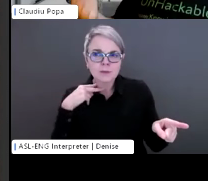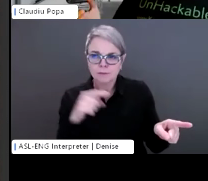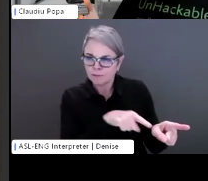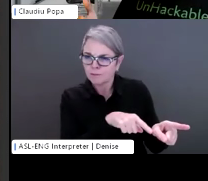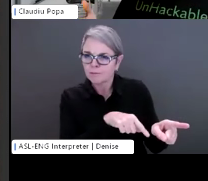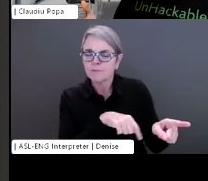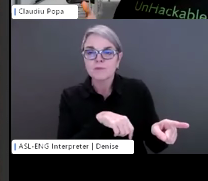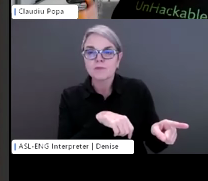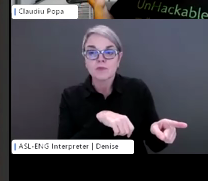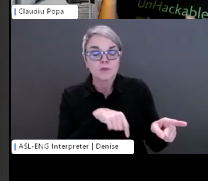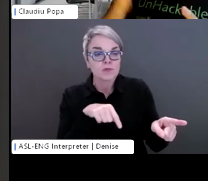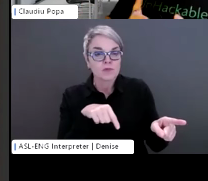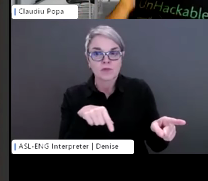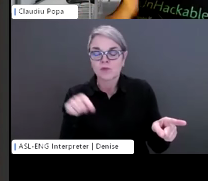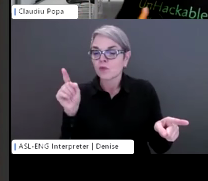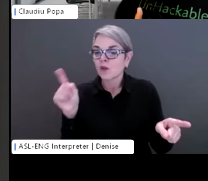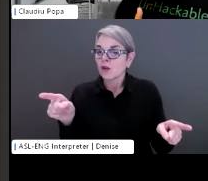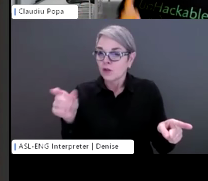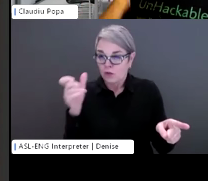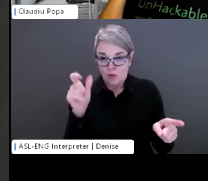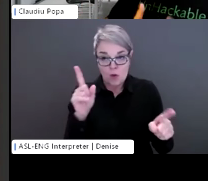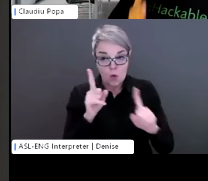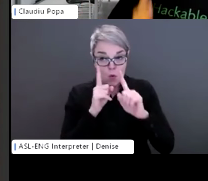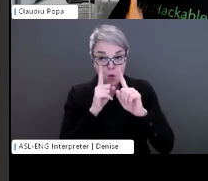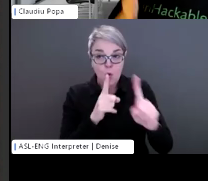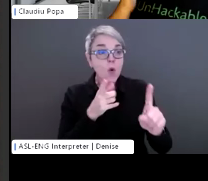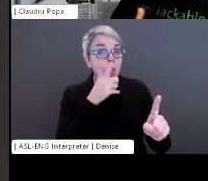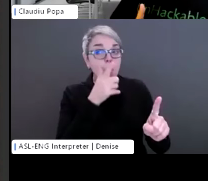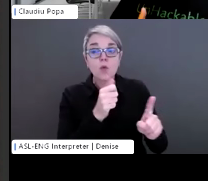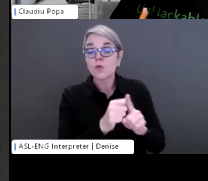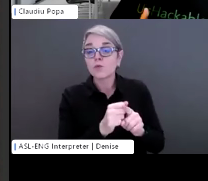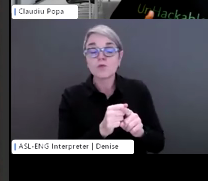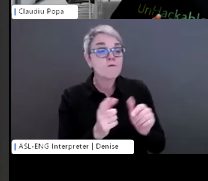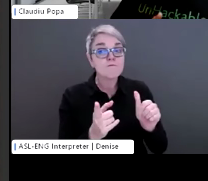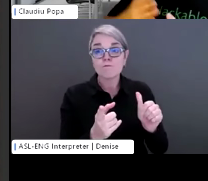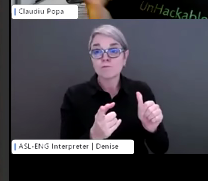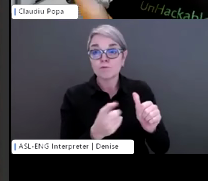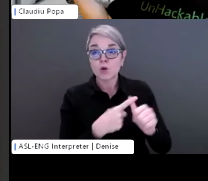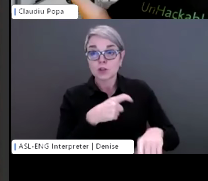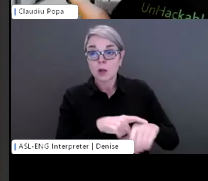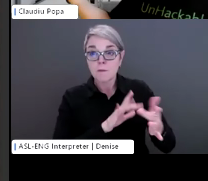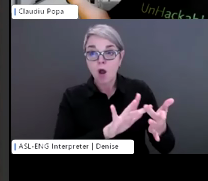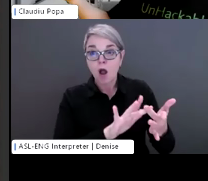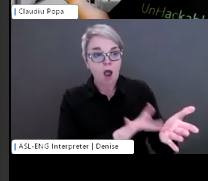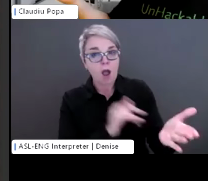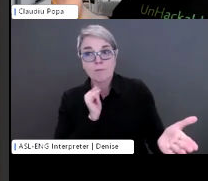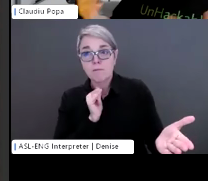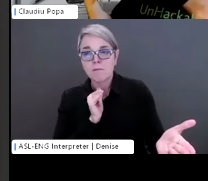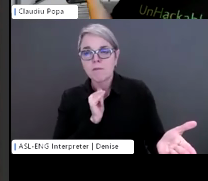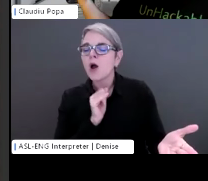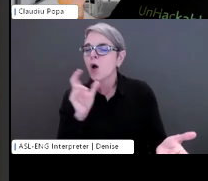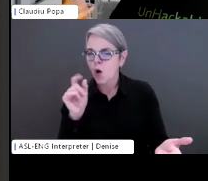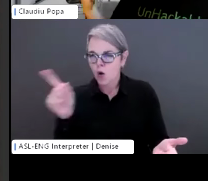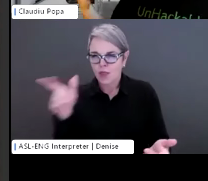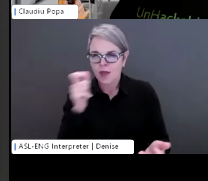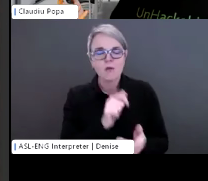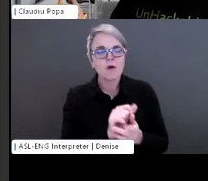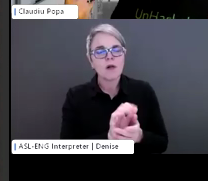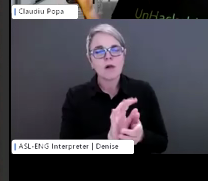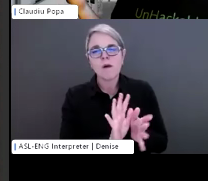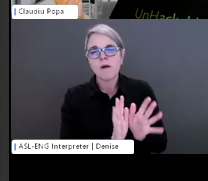long game. In other words, they don't always have to defraud you during your first call, right? Sometimes it takes months, especially in the case